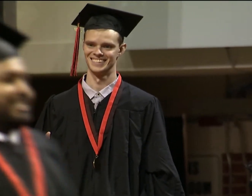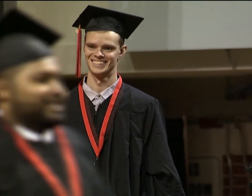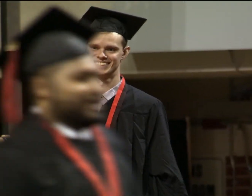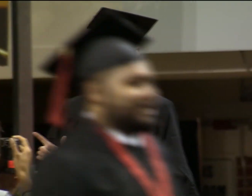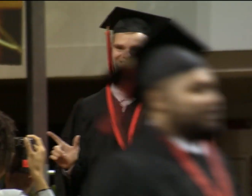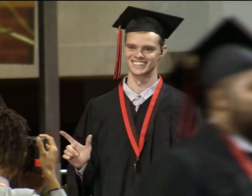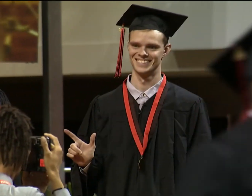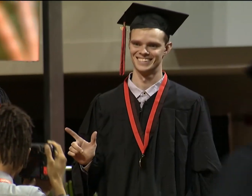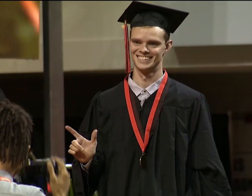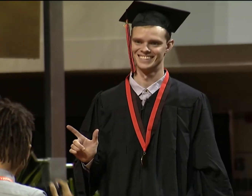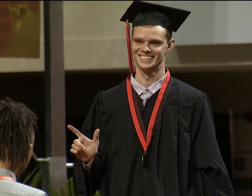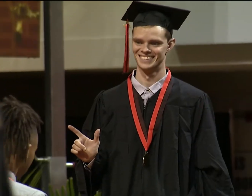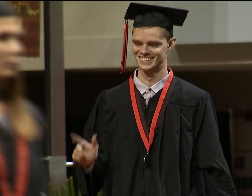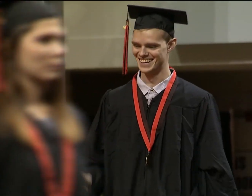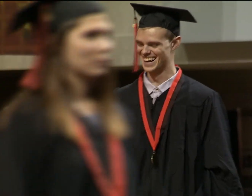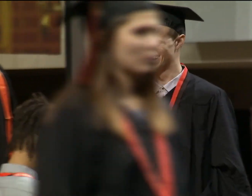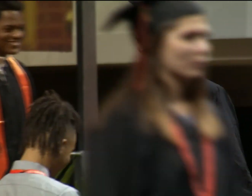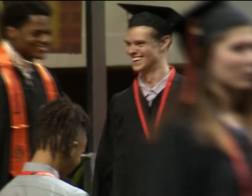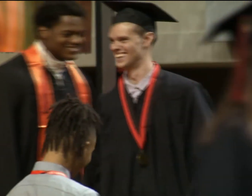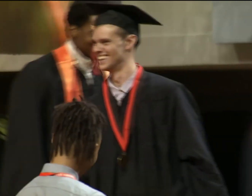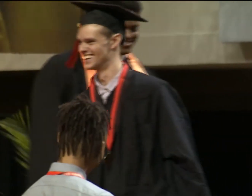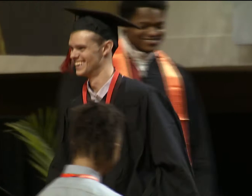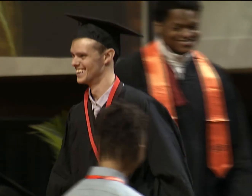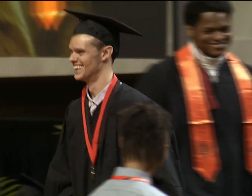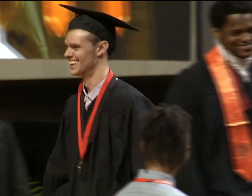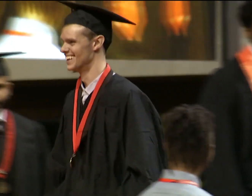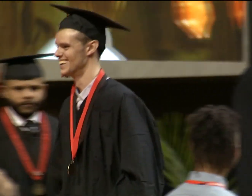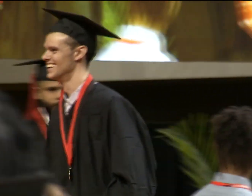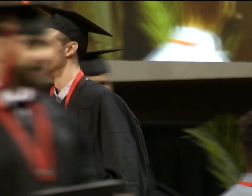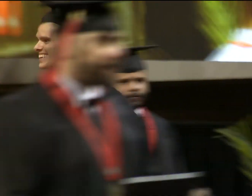Michael Get Money Scott.